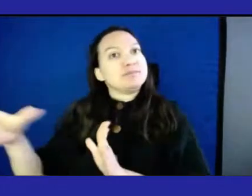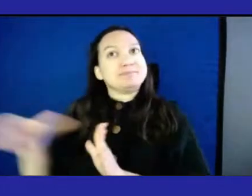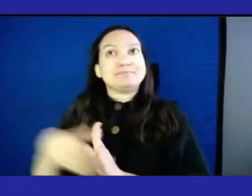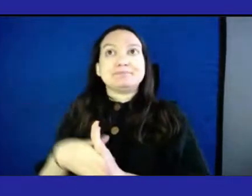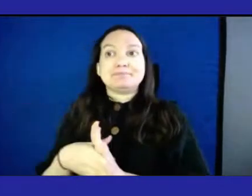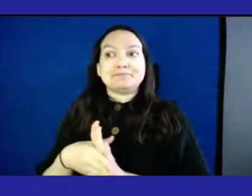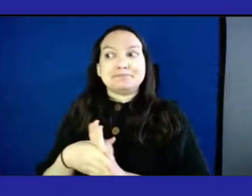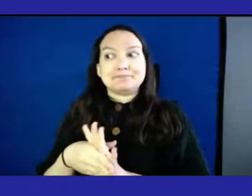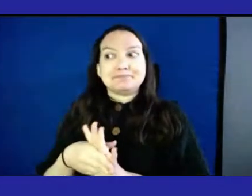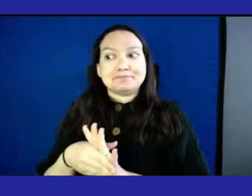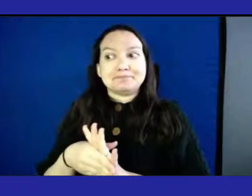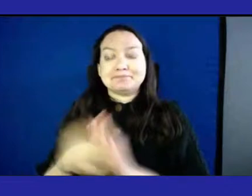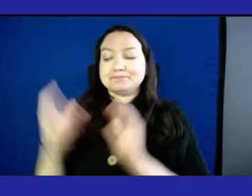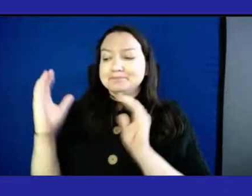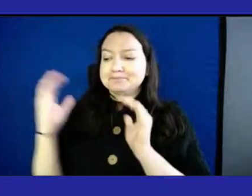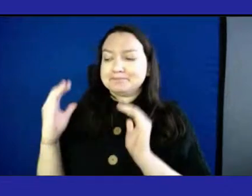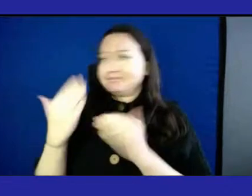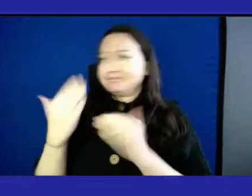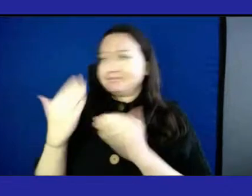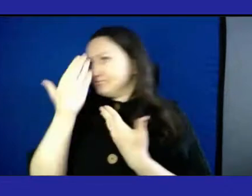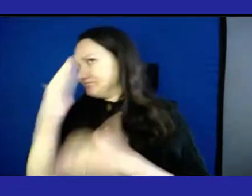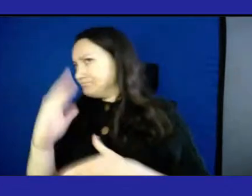And then on the unknowns,